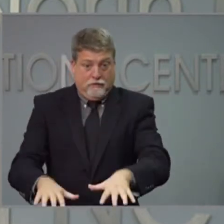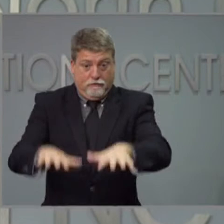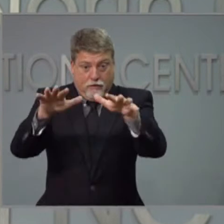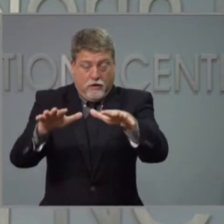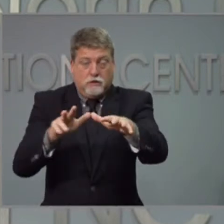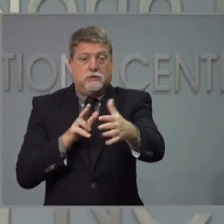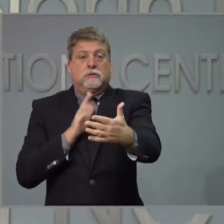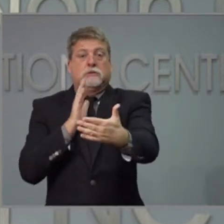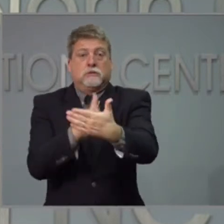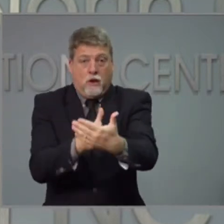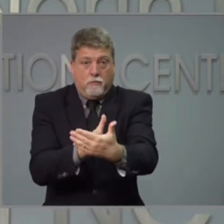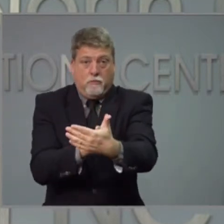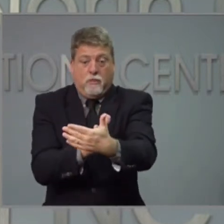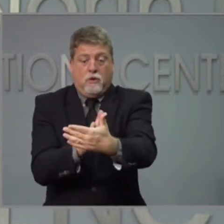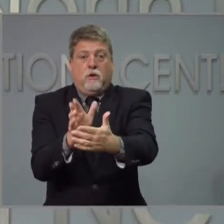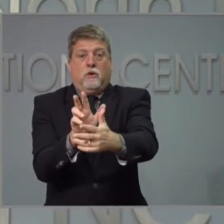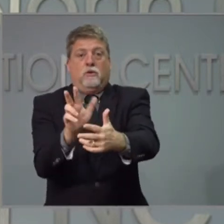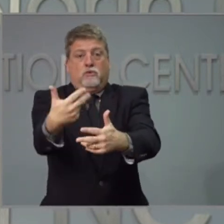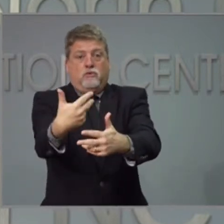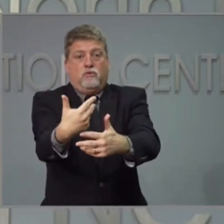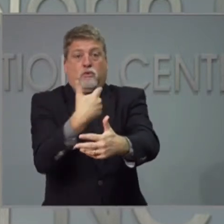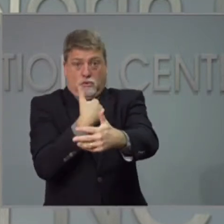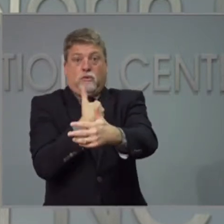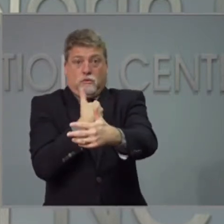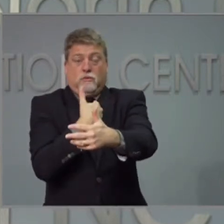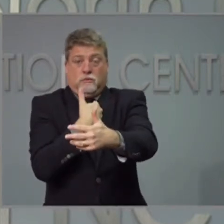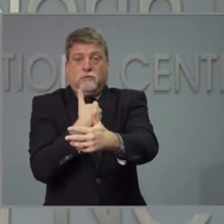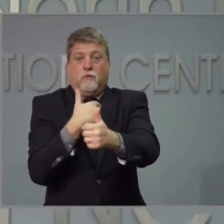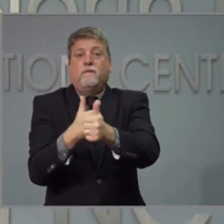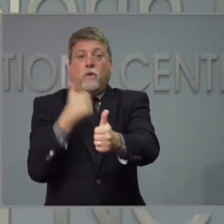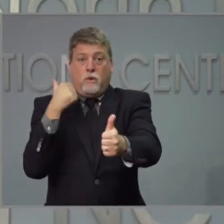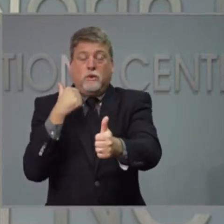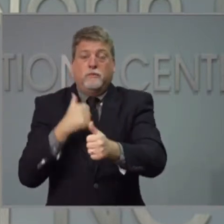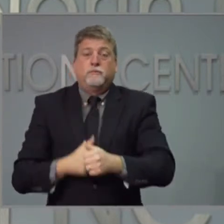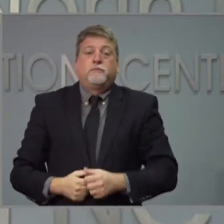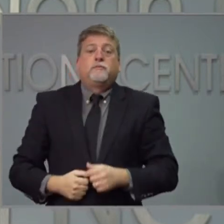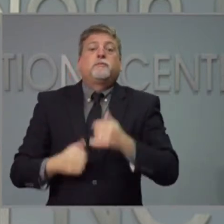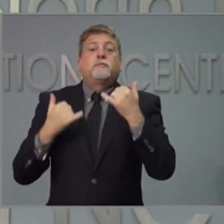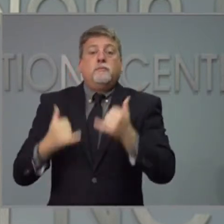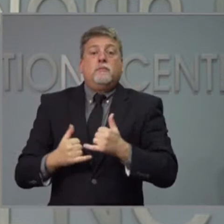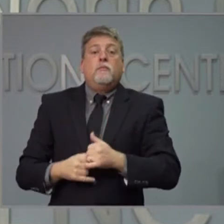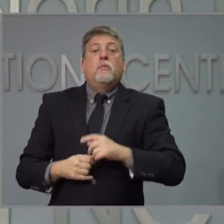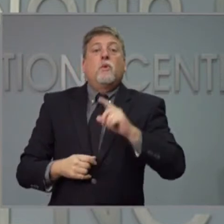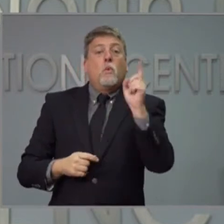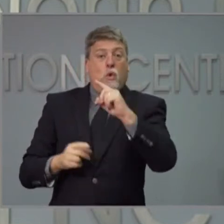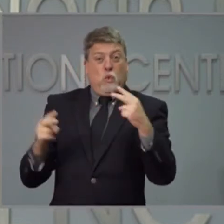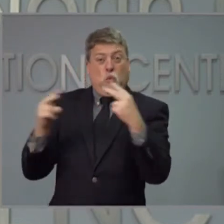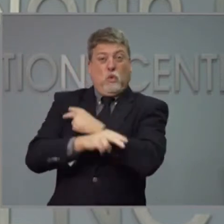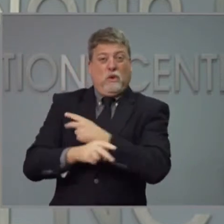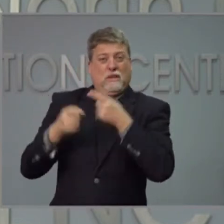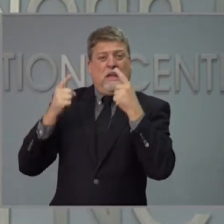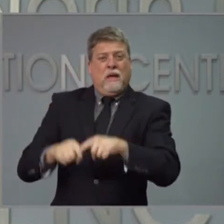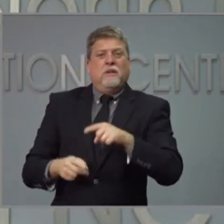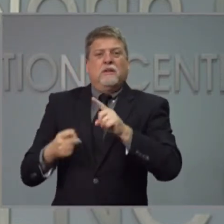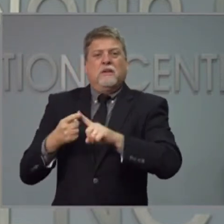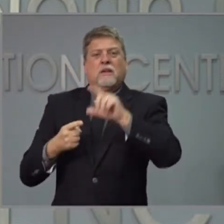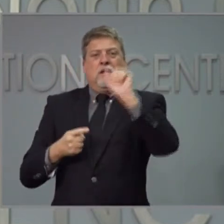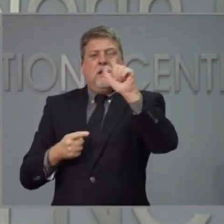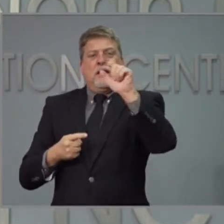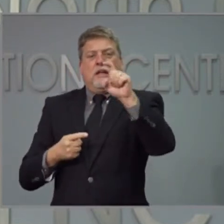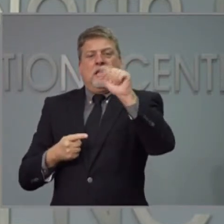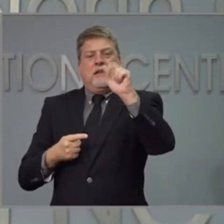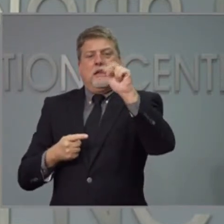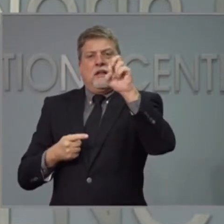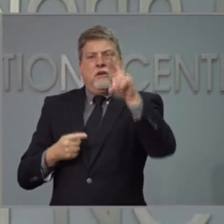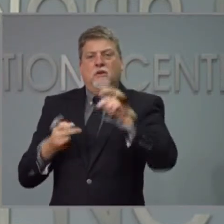in Alexander, Burke, Catawba, Iredell, and Yadkin counties. Several water rescues have occurred in